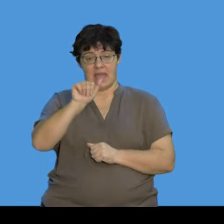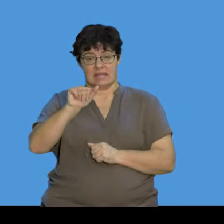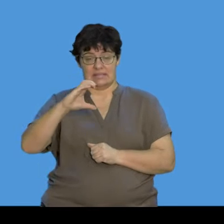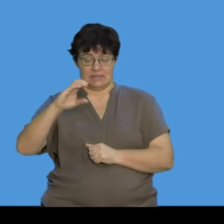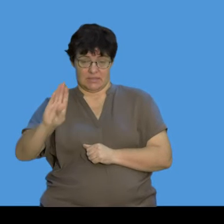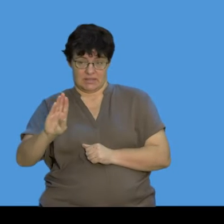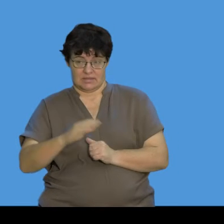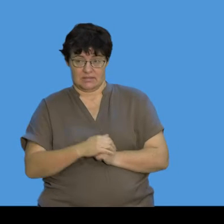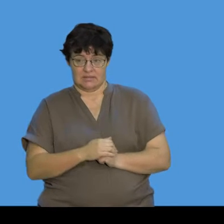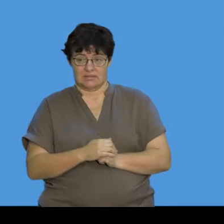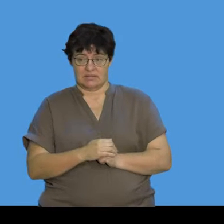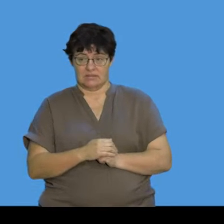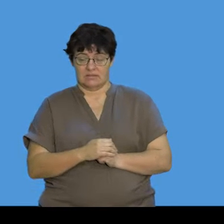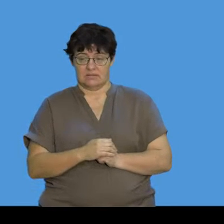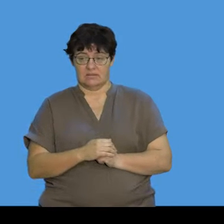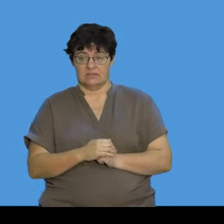ACB,